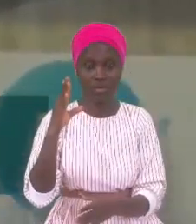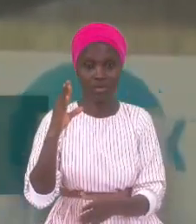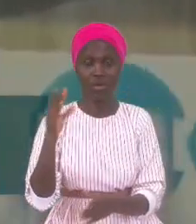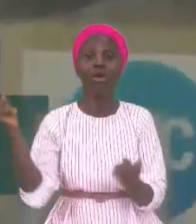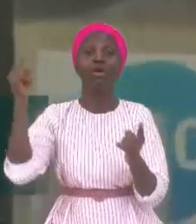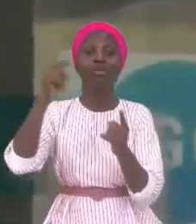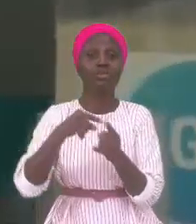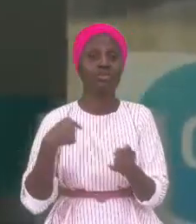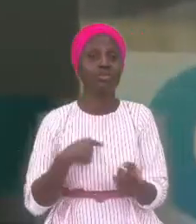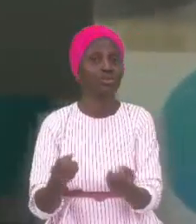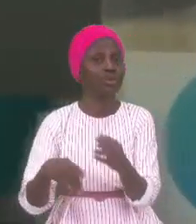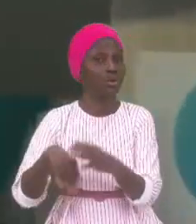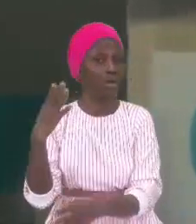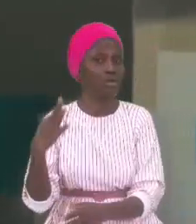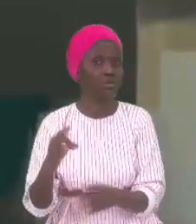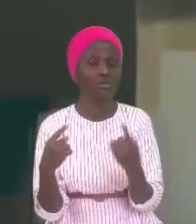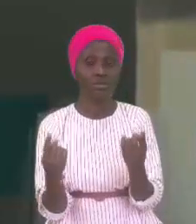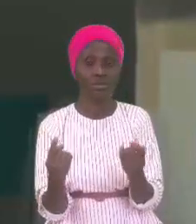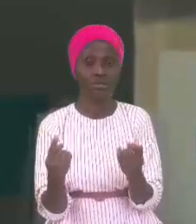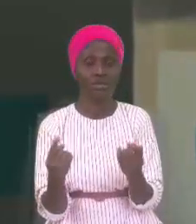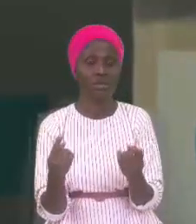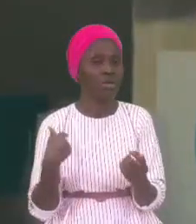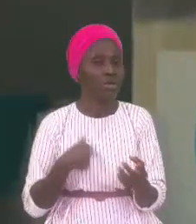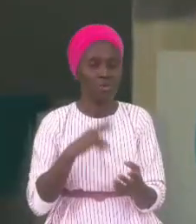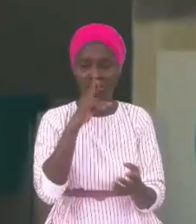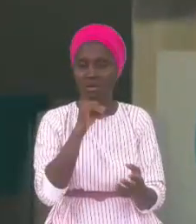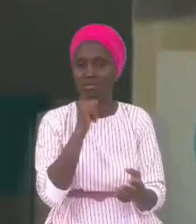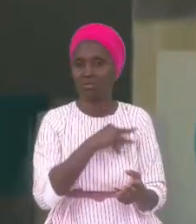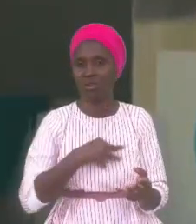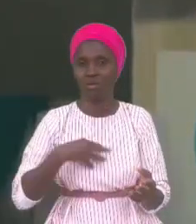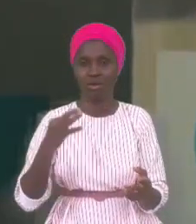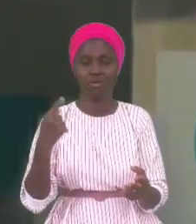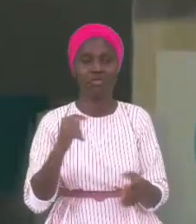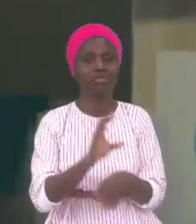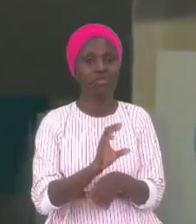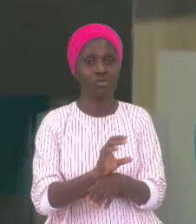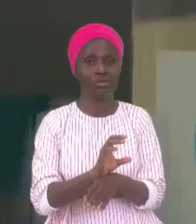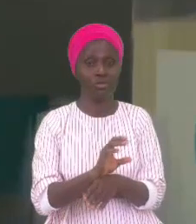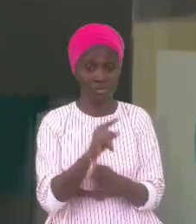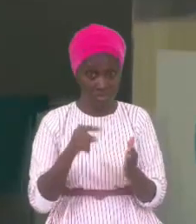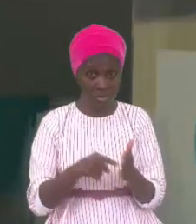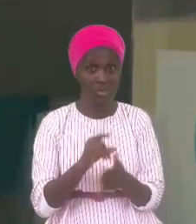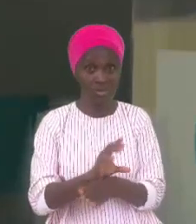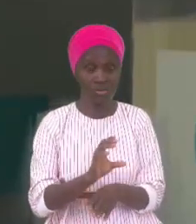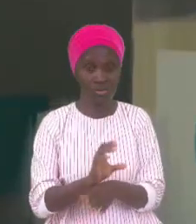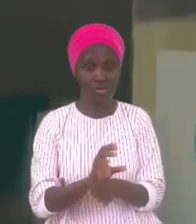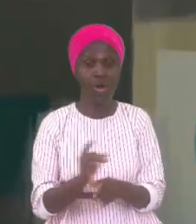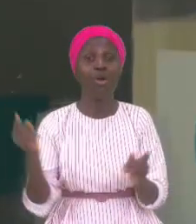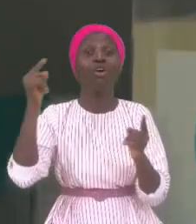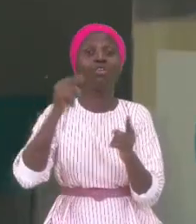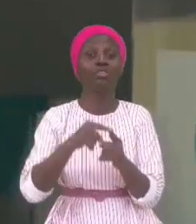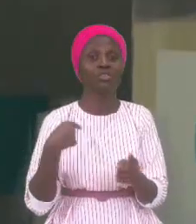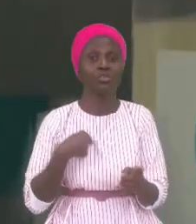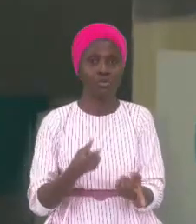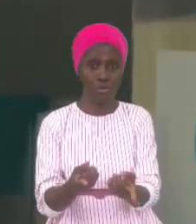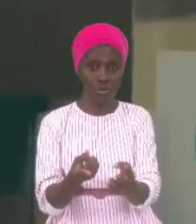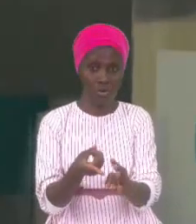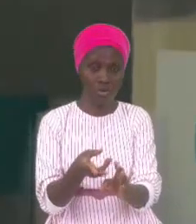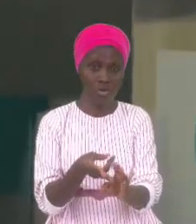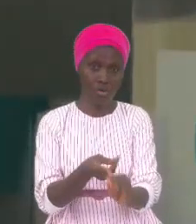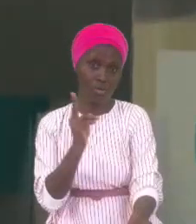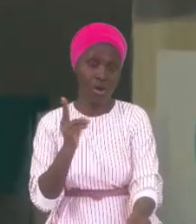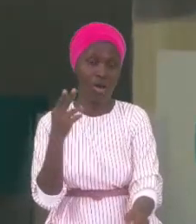out of sin, we are not members of the church, his church. Until we come out of darkness, we are